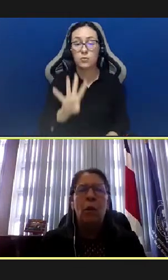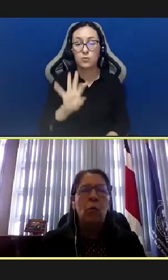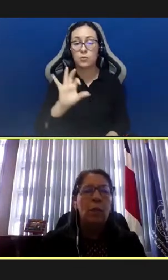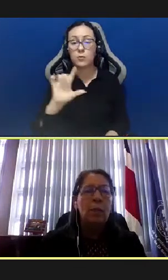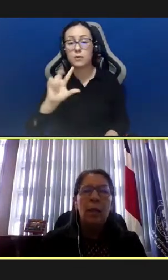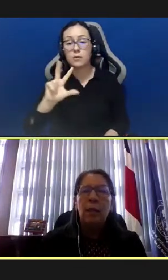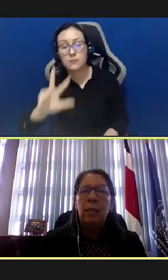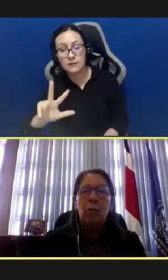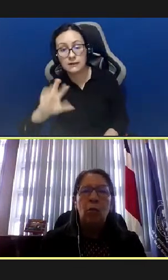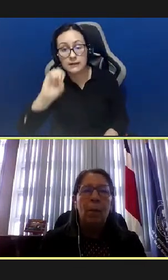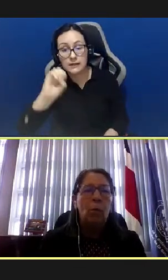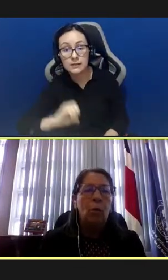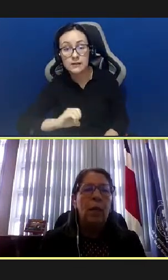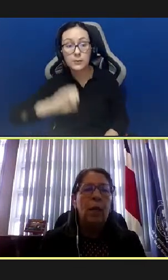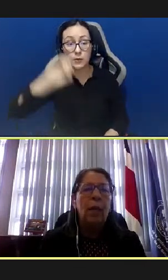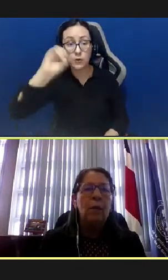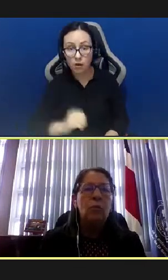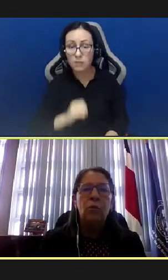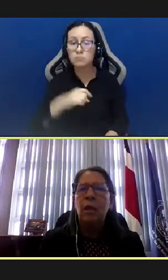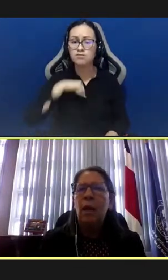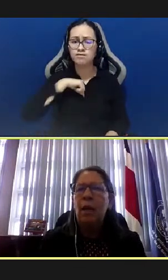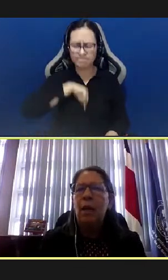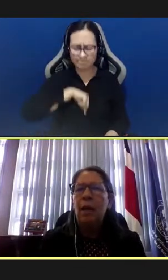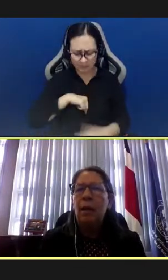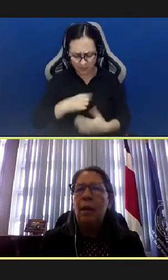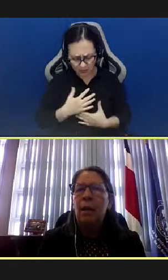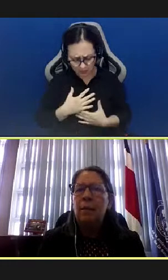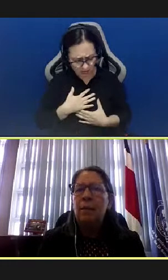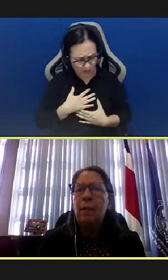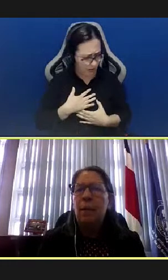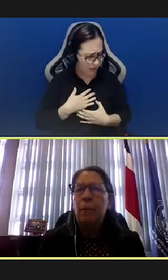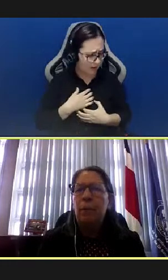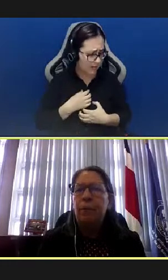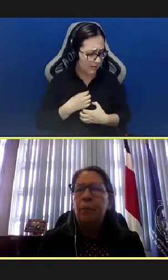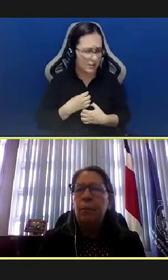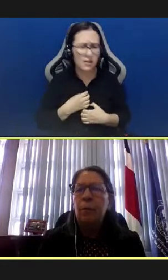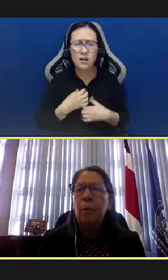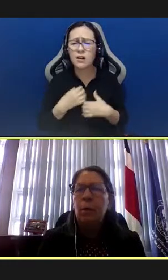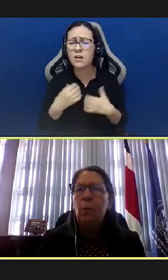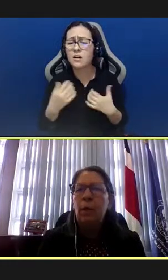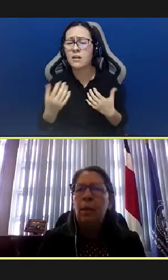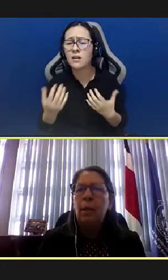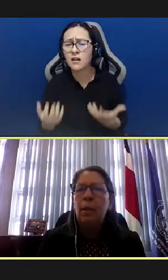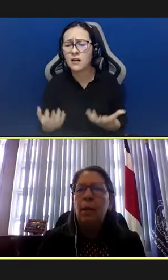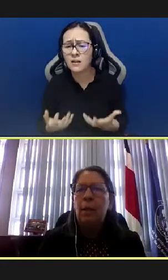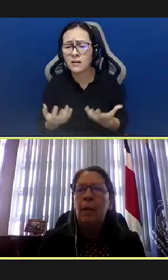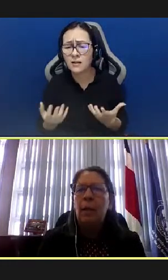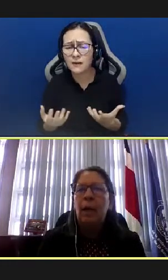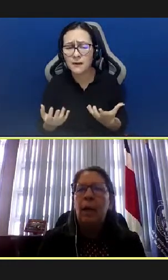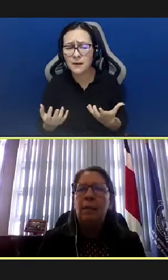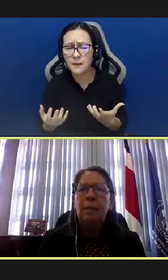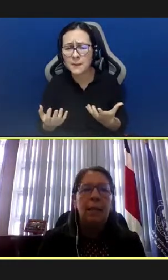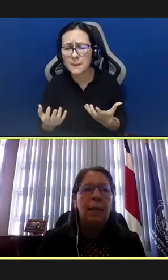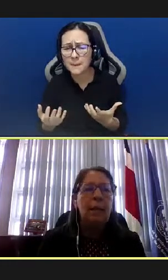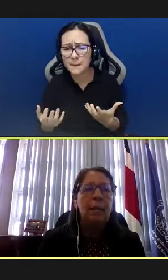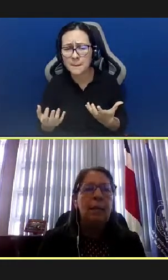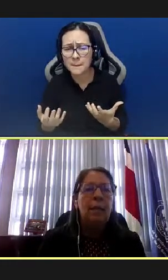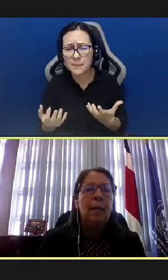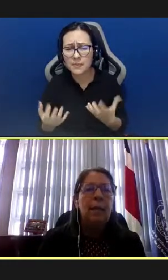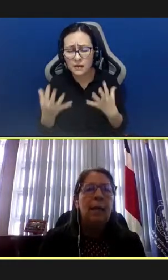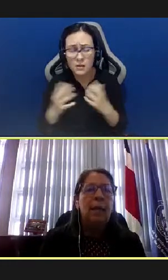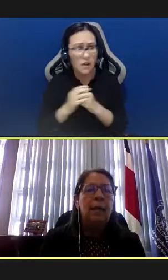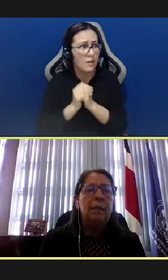43.7% also showed some symptoms associated with